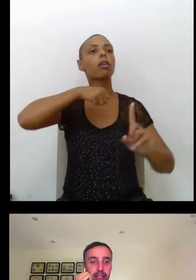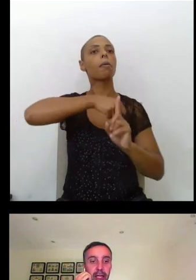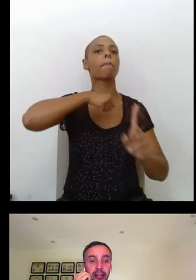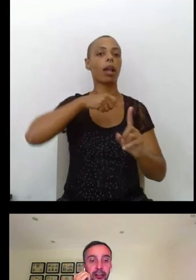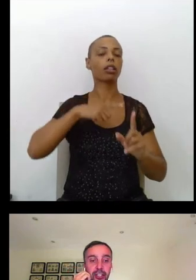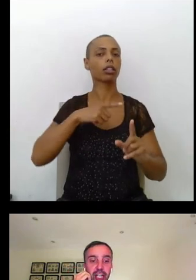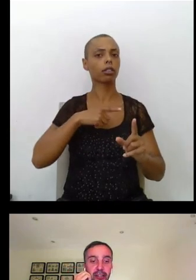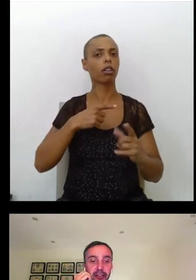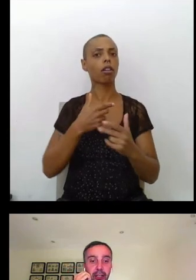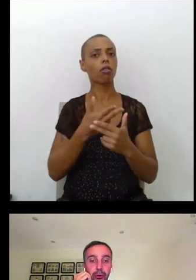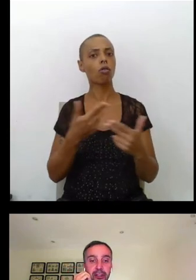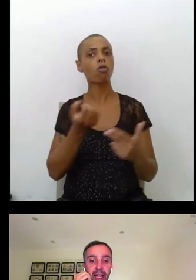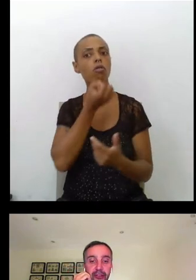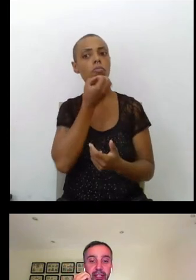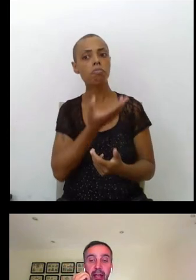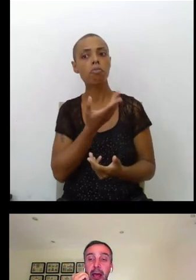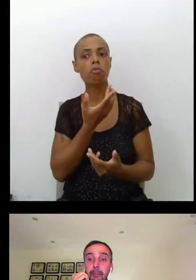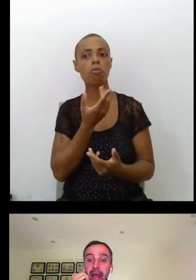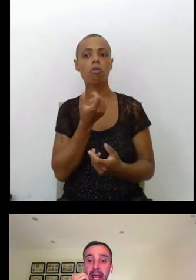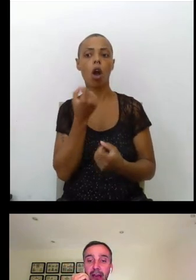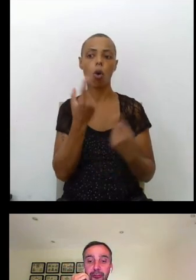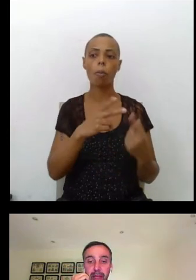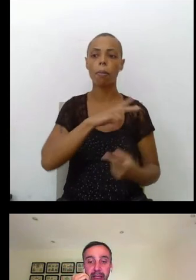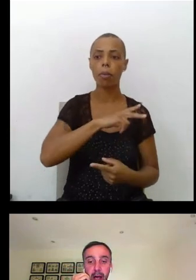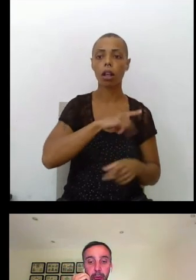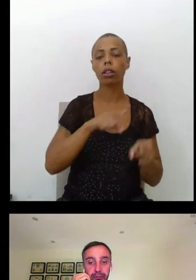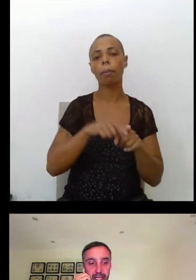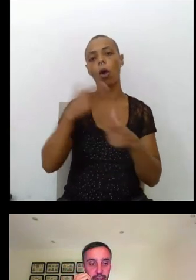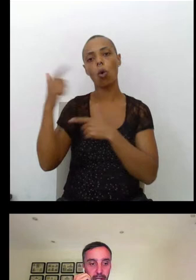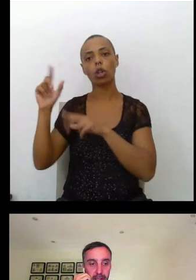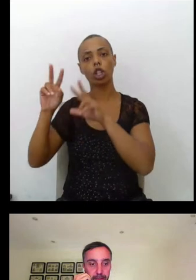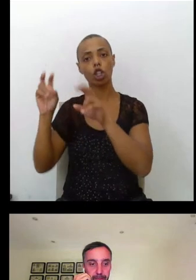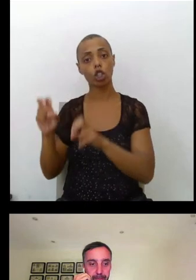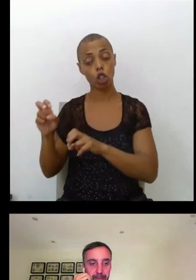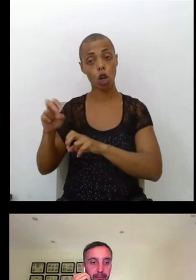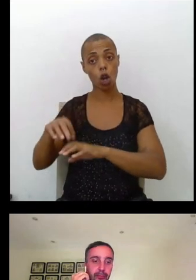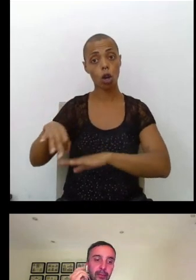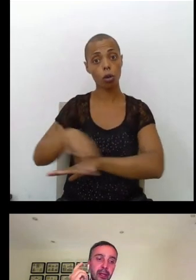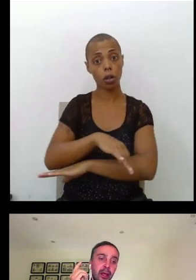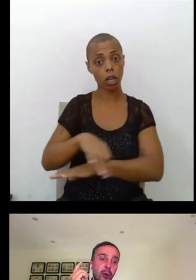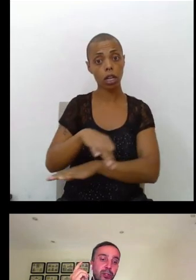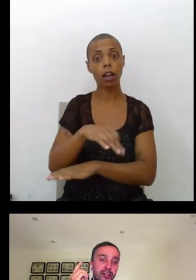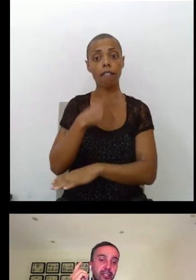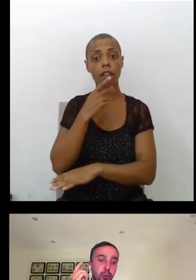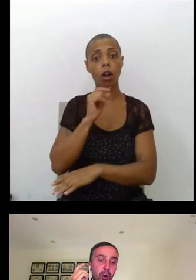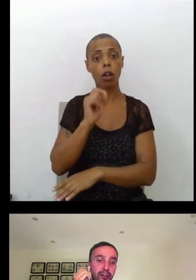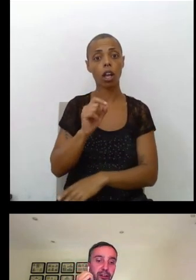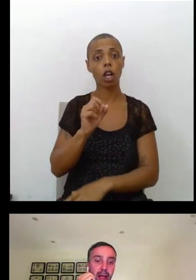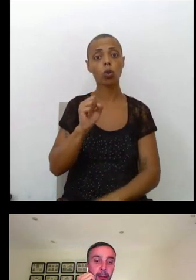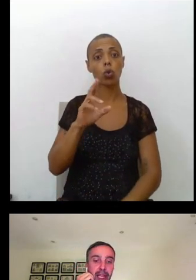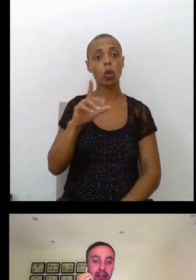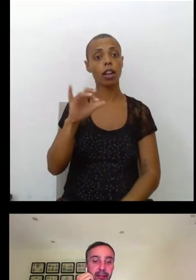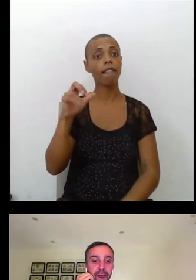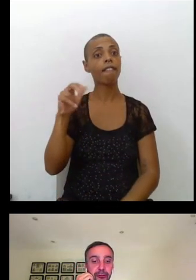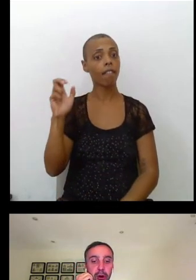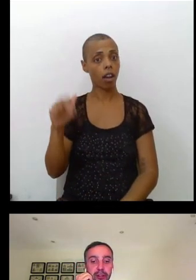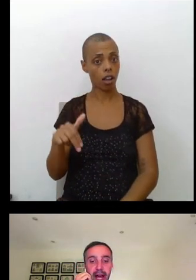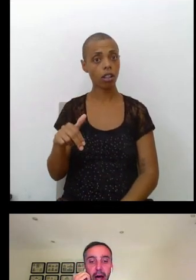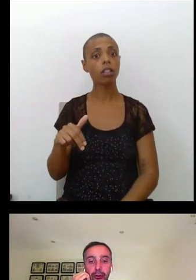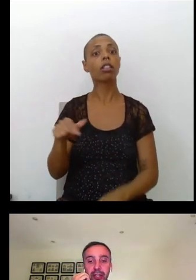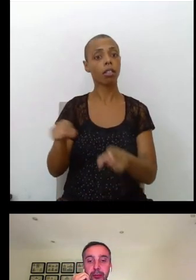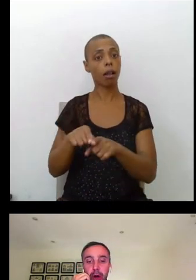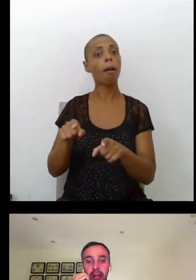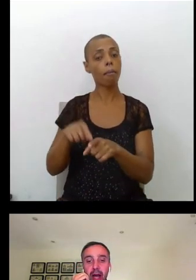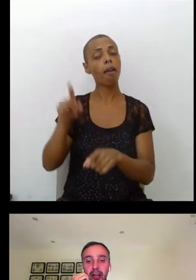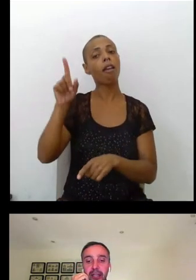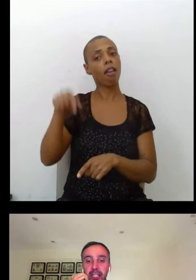architectural to suggest that Louis Sullivan may have been homosexual with these words Begins the